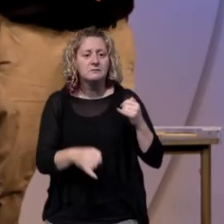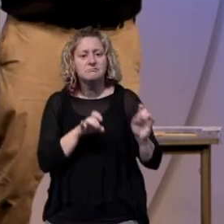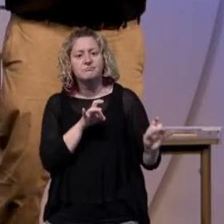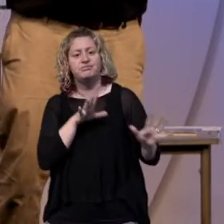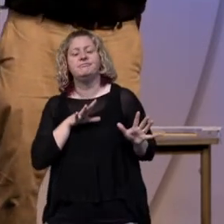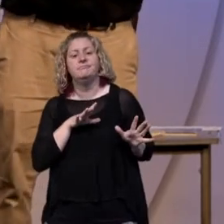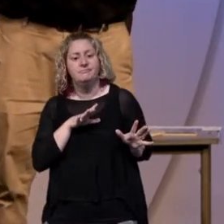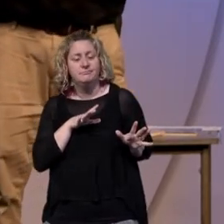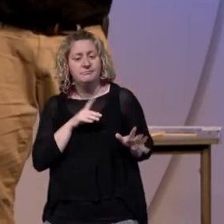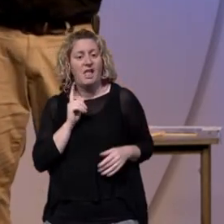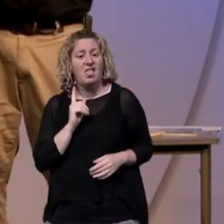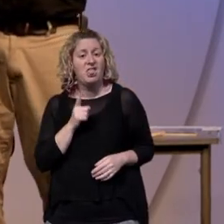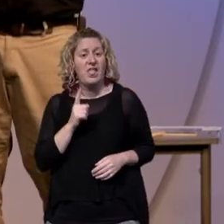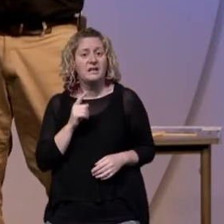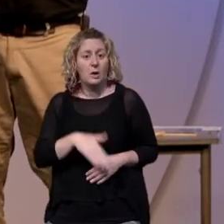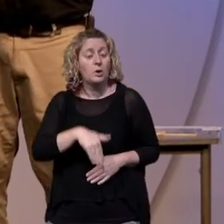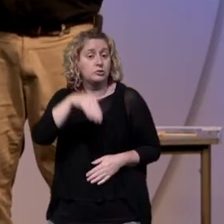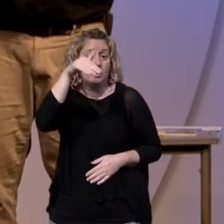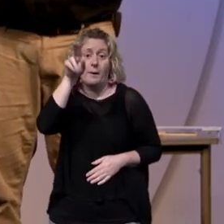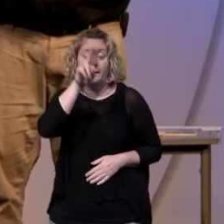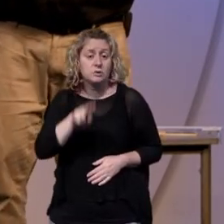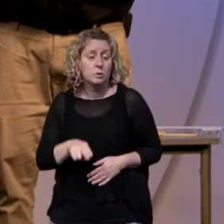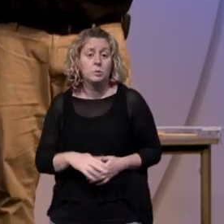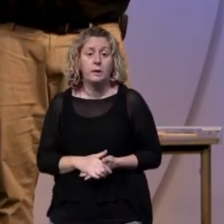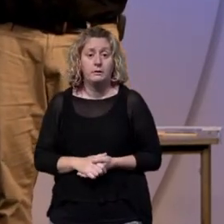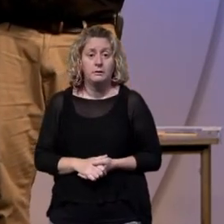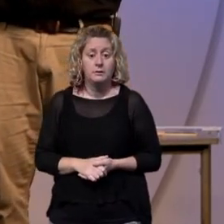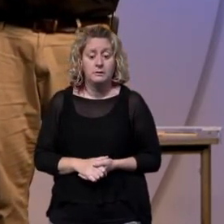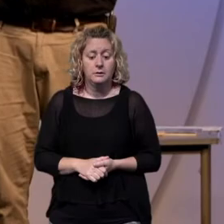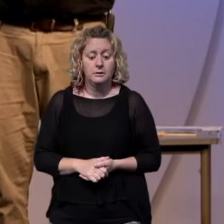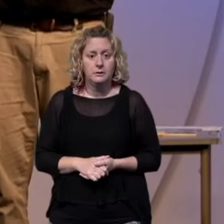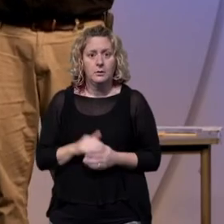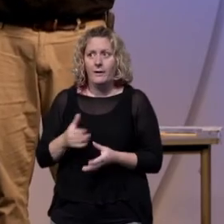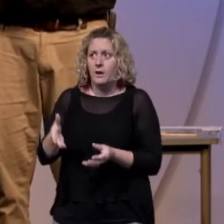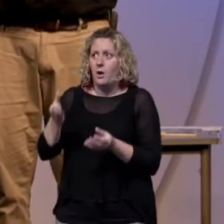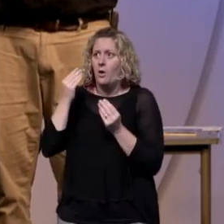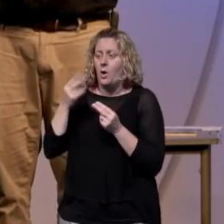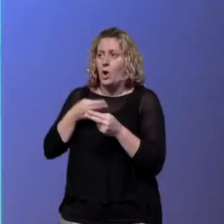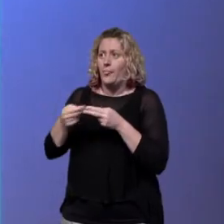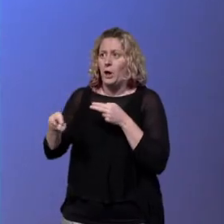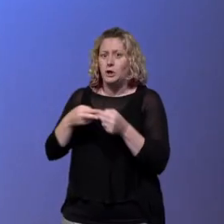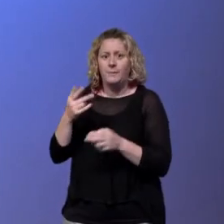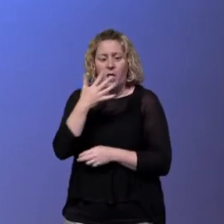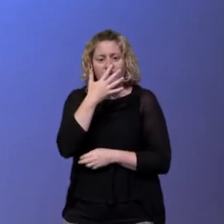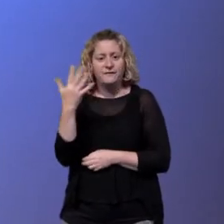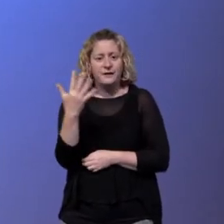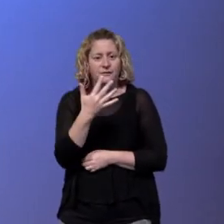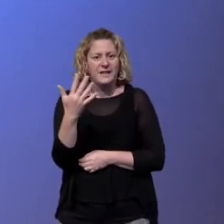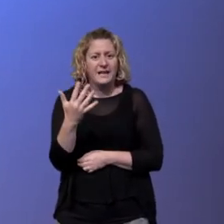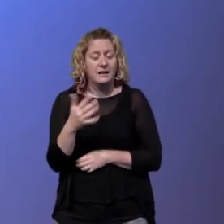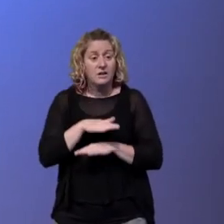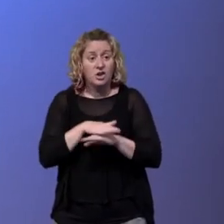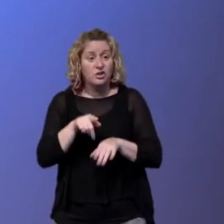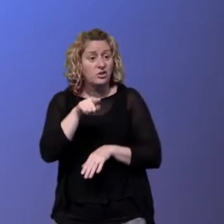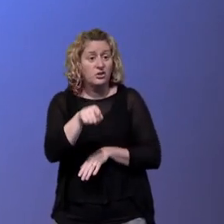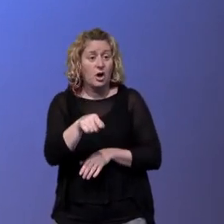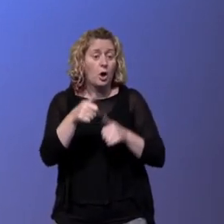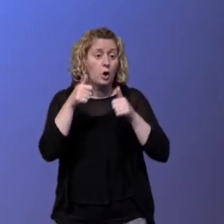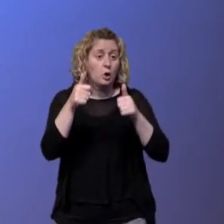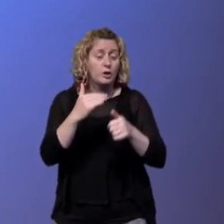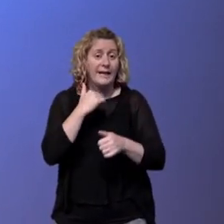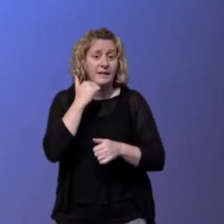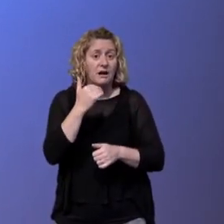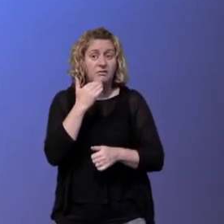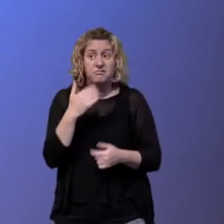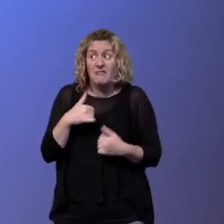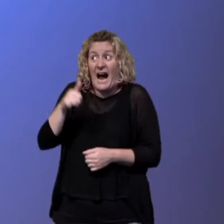So that's what they put in. Now, can you imagine the wonder of the gospel? So when I heard the gospel when I was 15, you're not good enough. I know I'm not. That's why Jesus